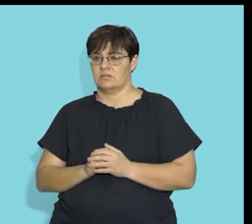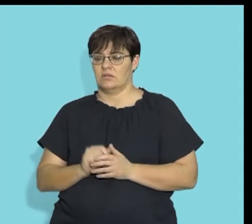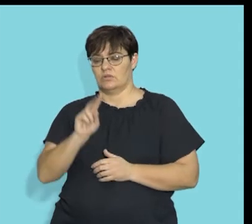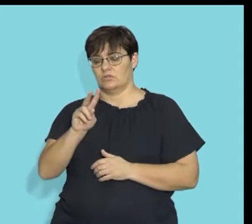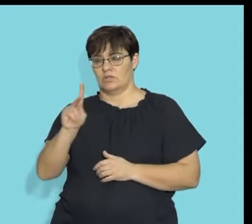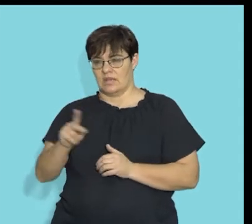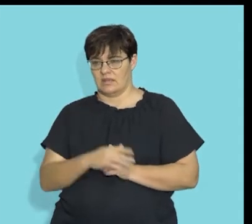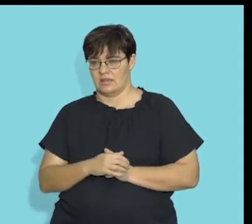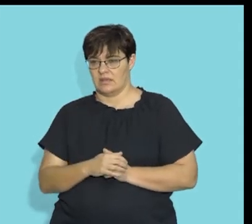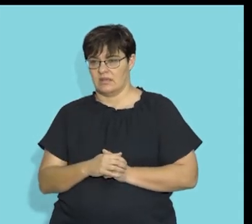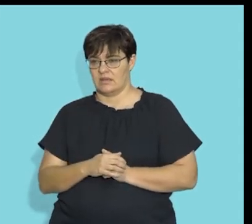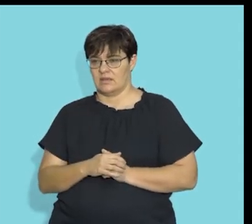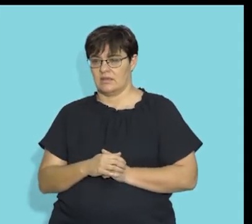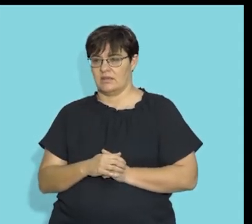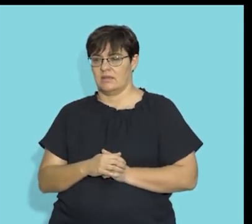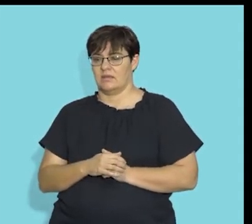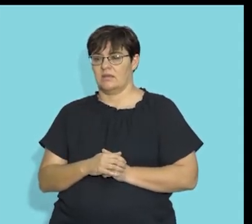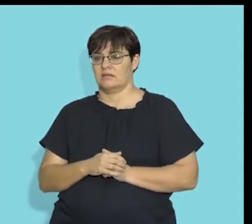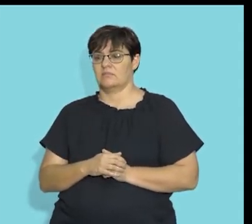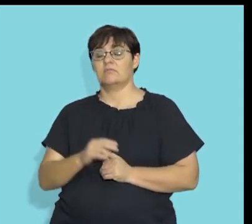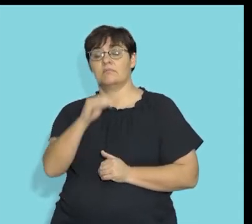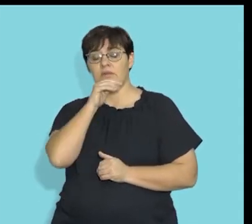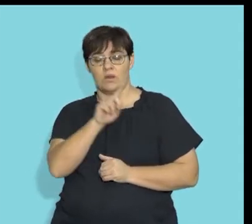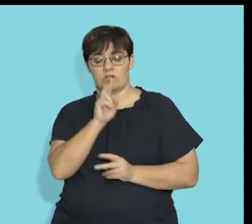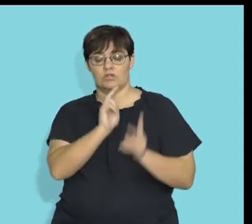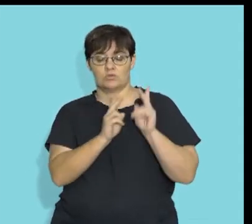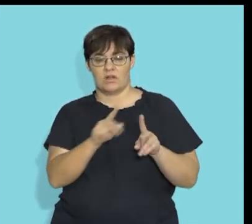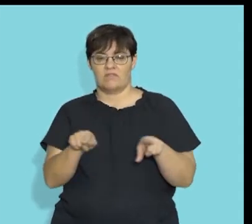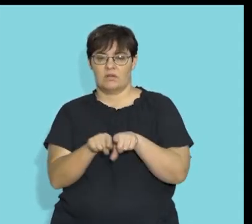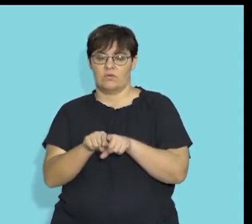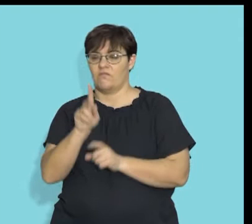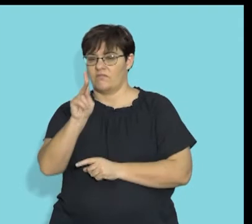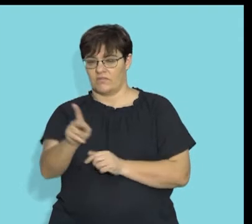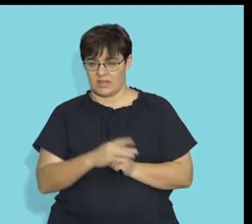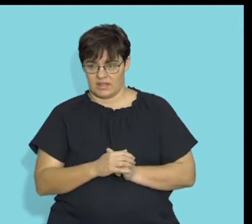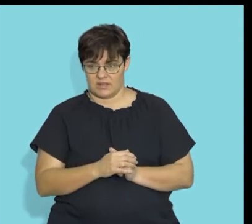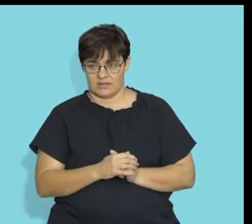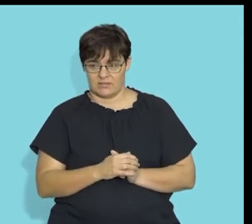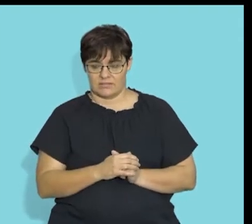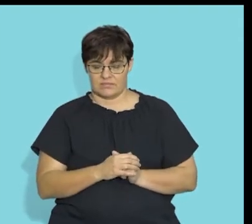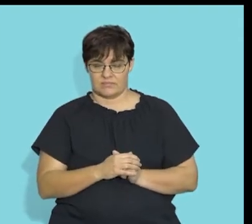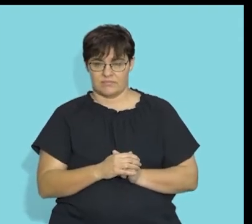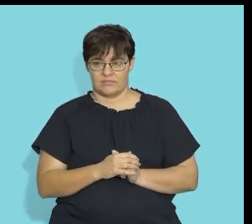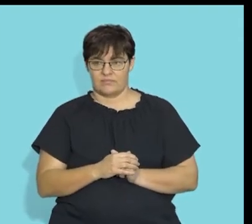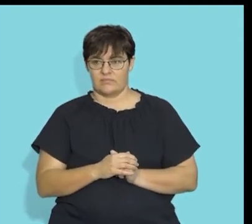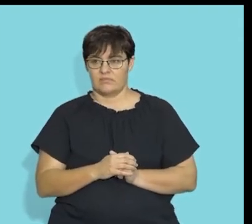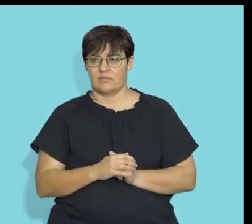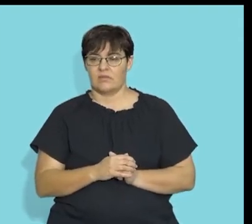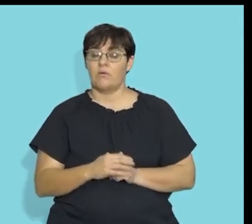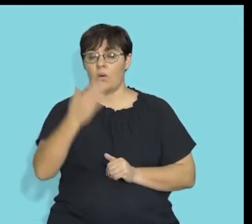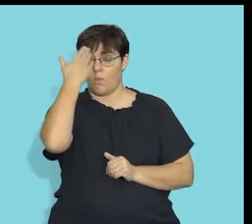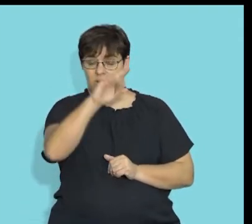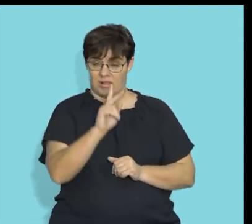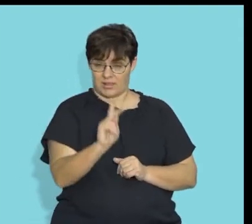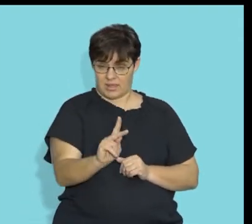to 2k. And this means that 12 is the value of k. Great.